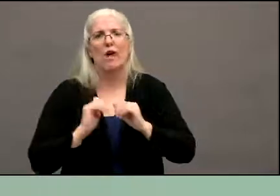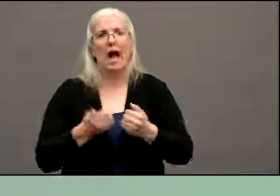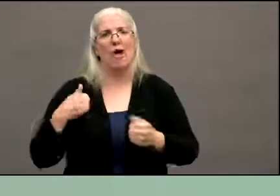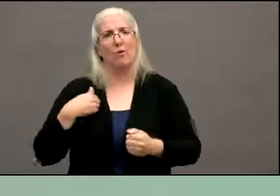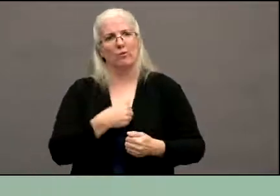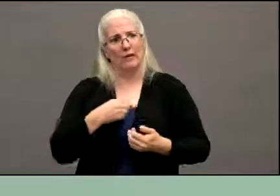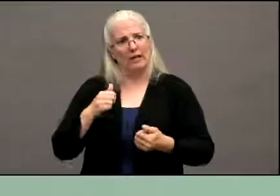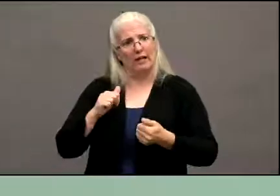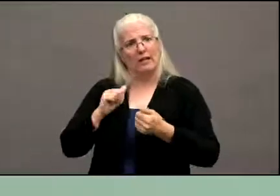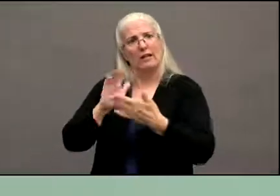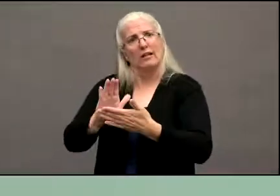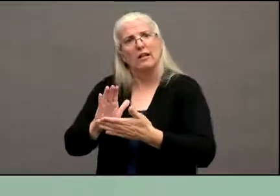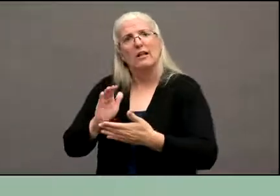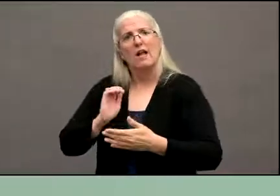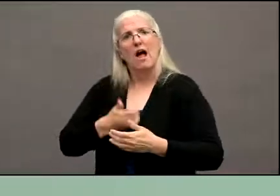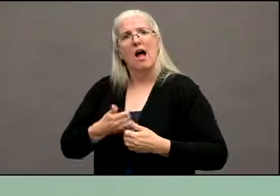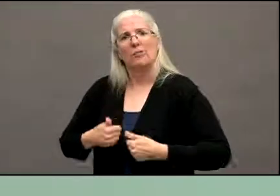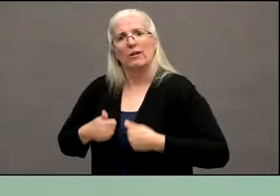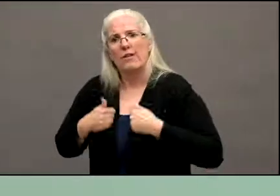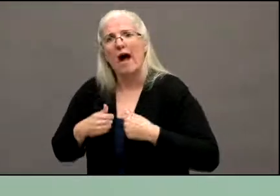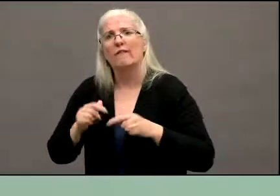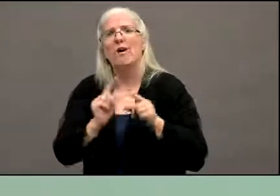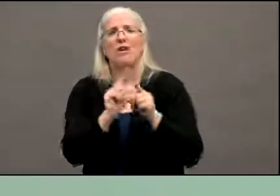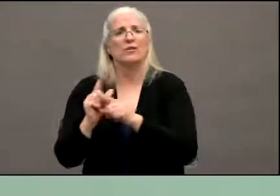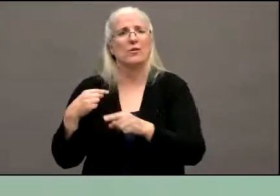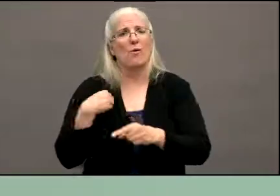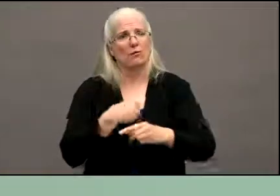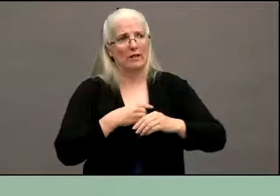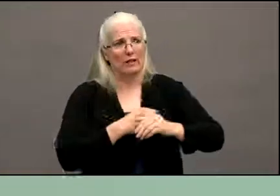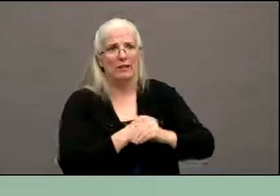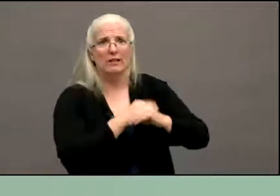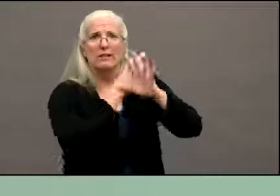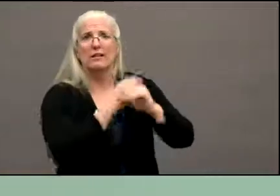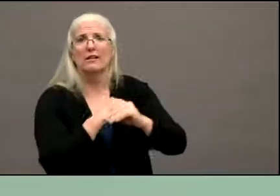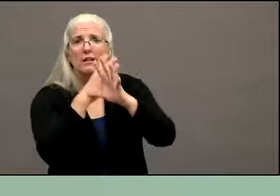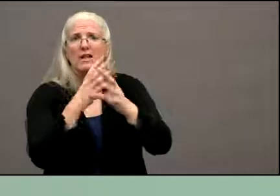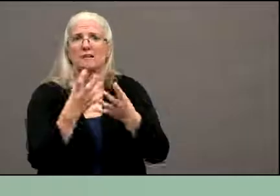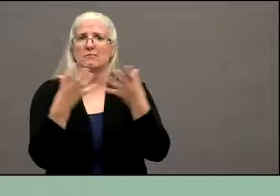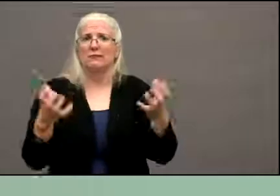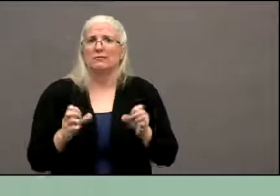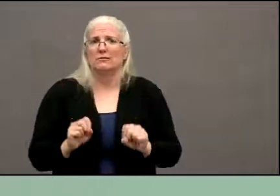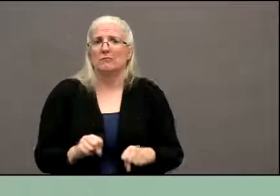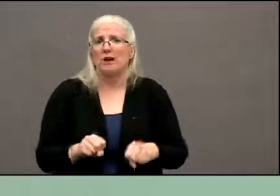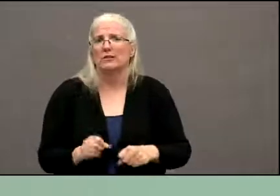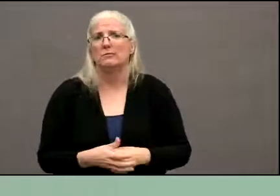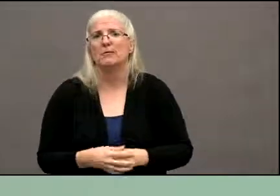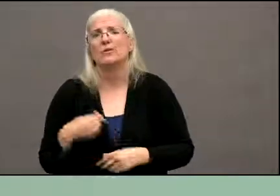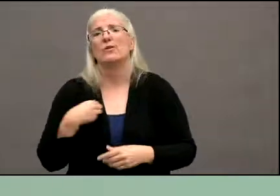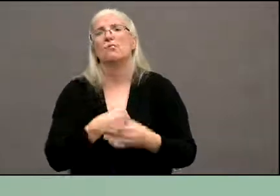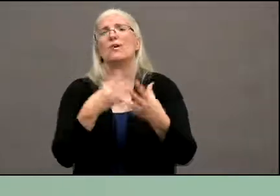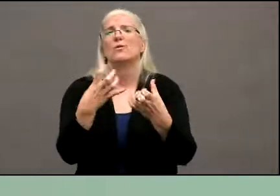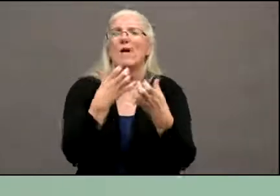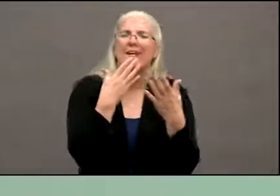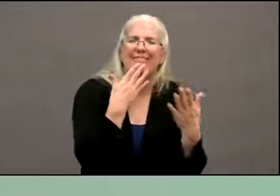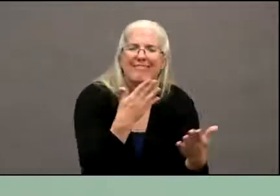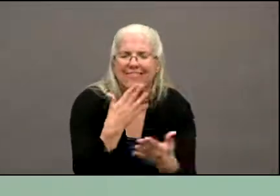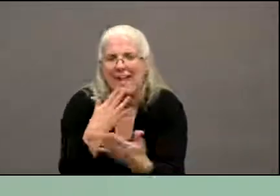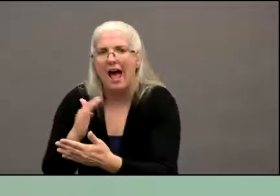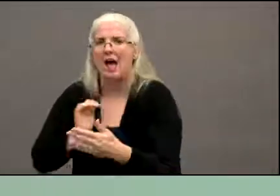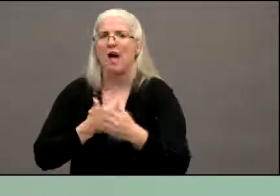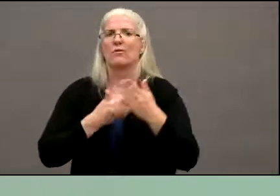as possible. I just want to, on behalf of the county, thank you. Thank you for all the great work that you've done. I